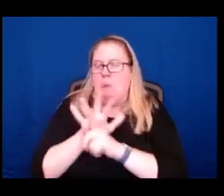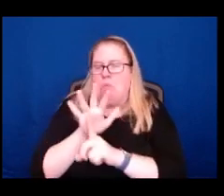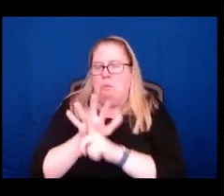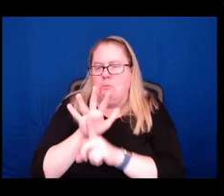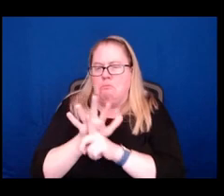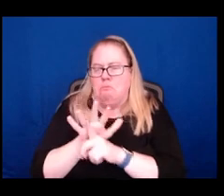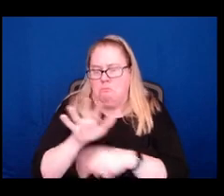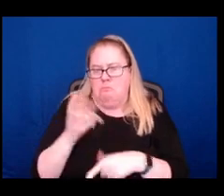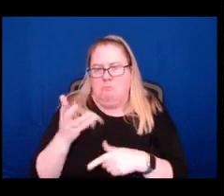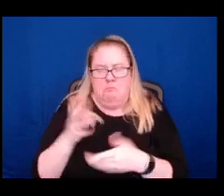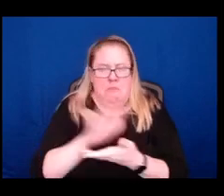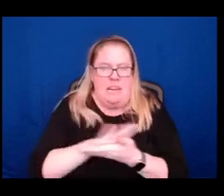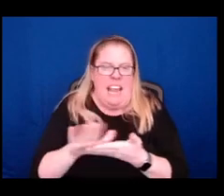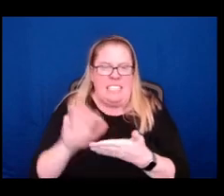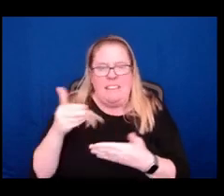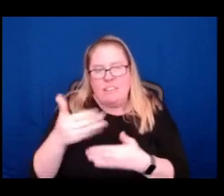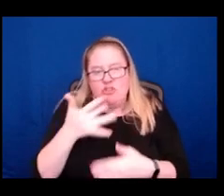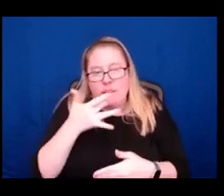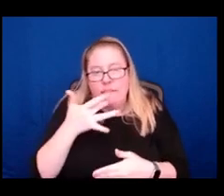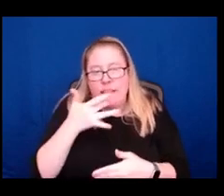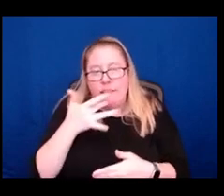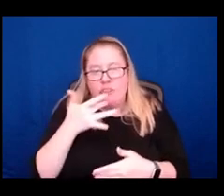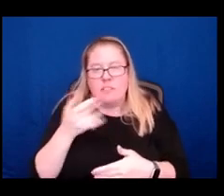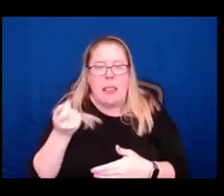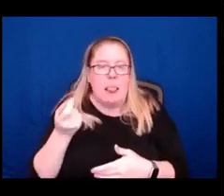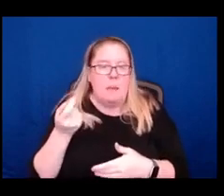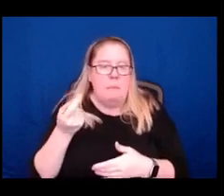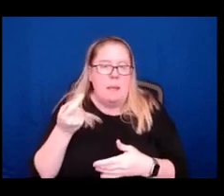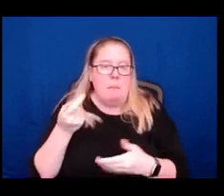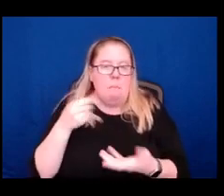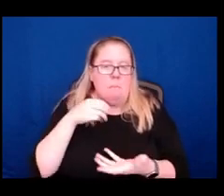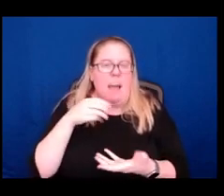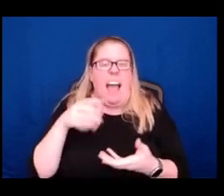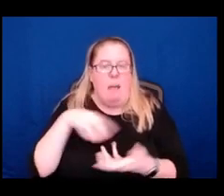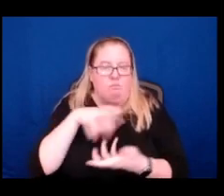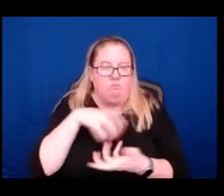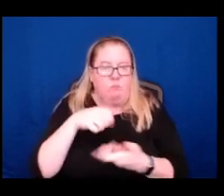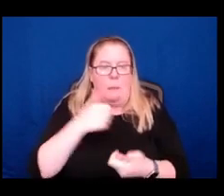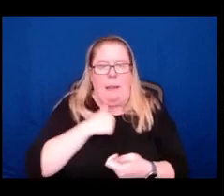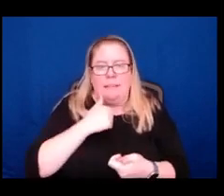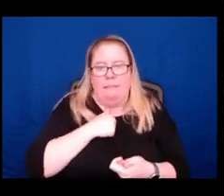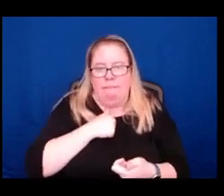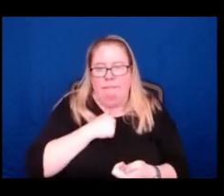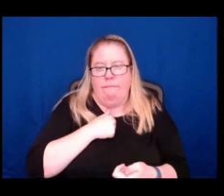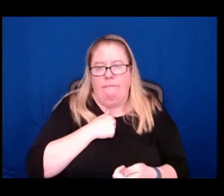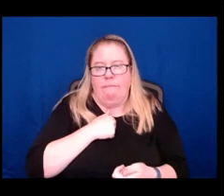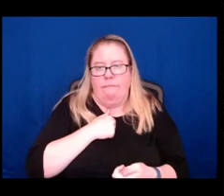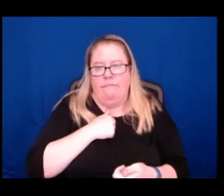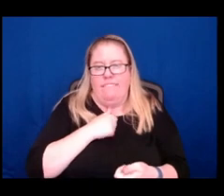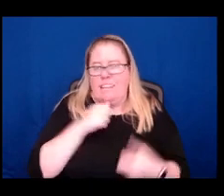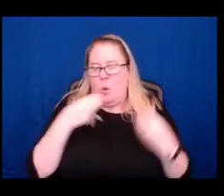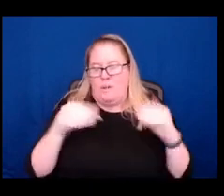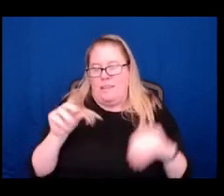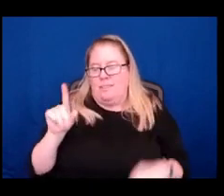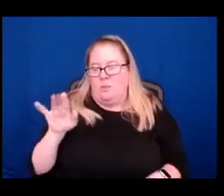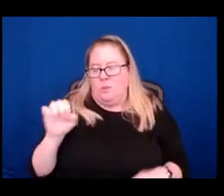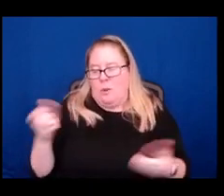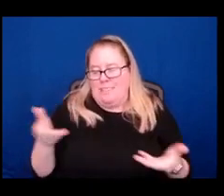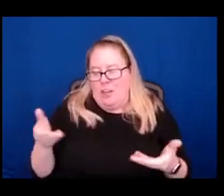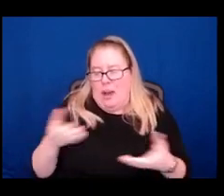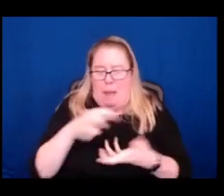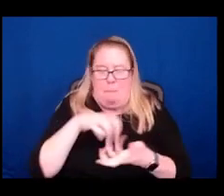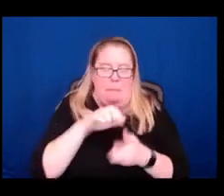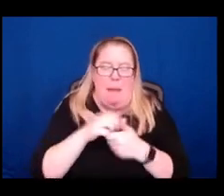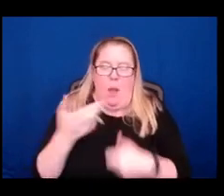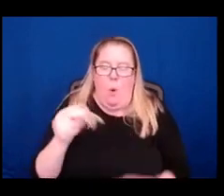fishy flavor. So we're going to throw a little bit. I blended up my own nori since they don't sell dulse here in Belize. And I'm just going to sprinkle that